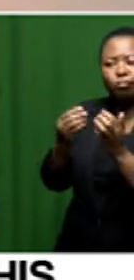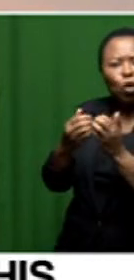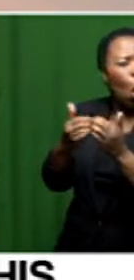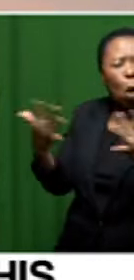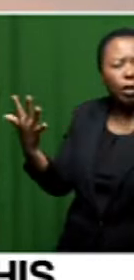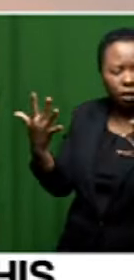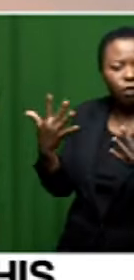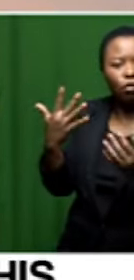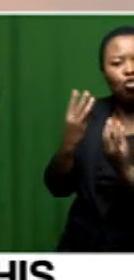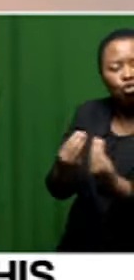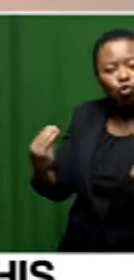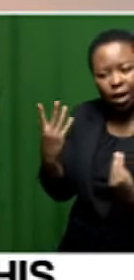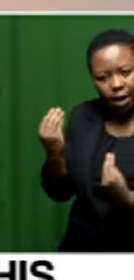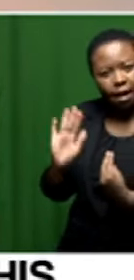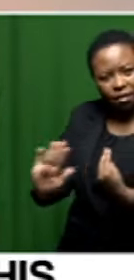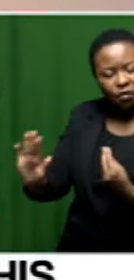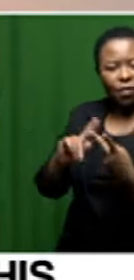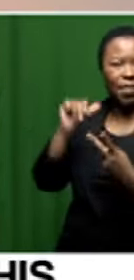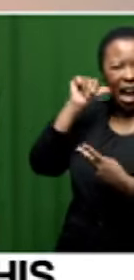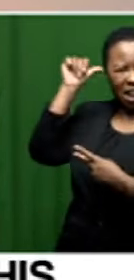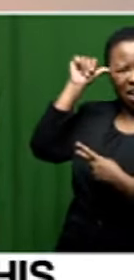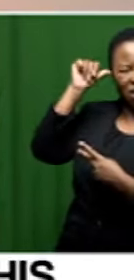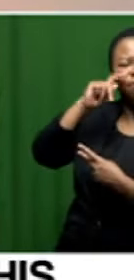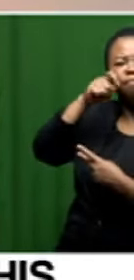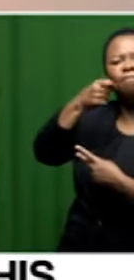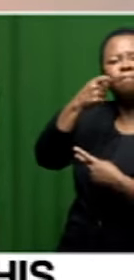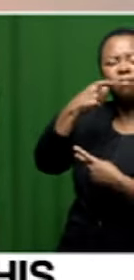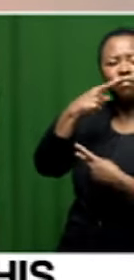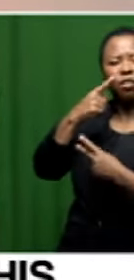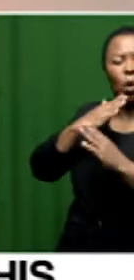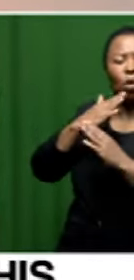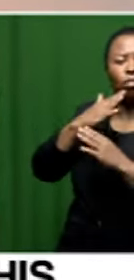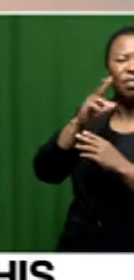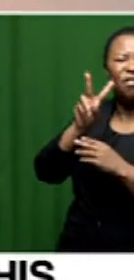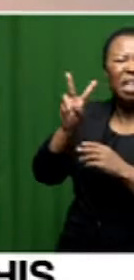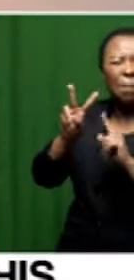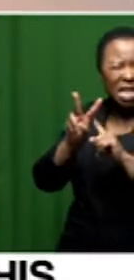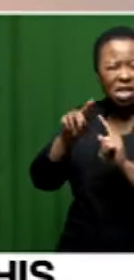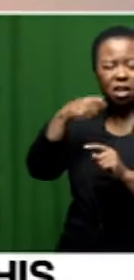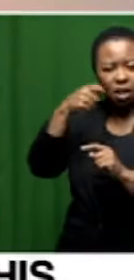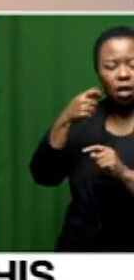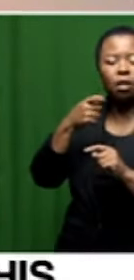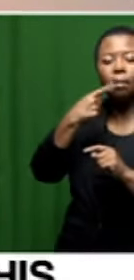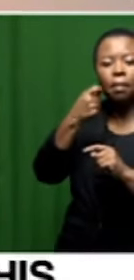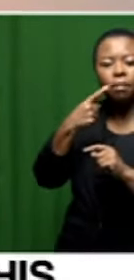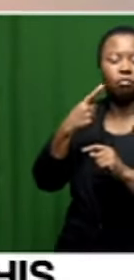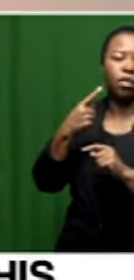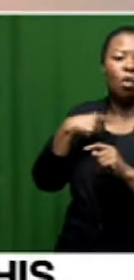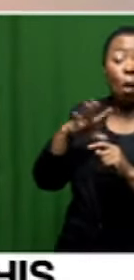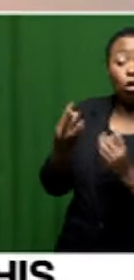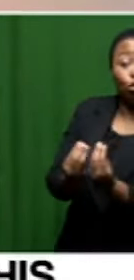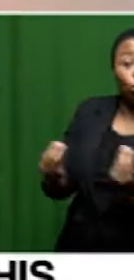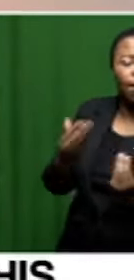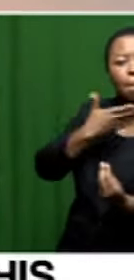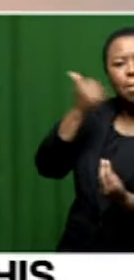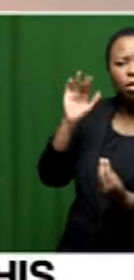for children, even for adults as well. Where do you even begin when you're a parent and you want to get your child the